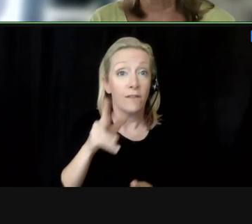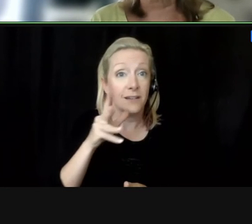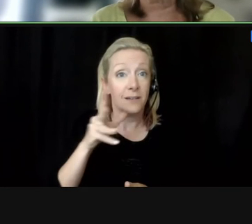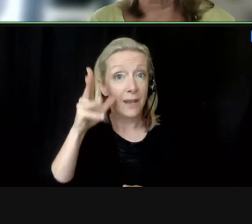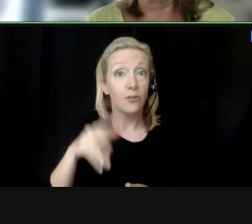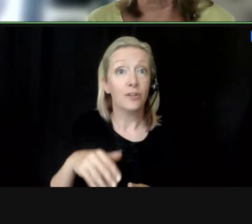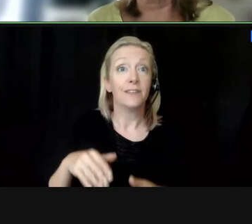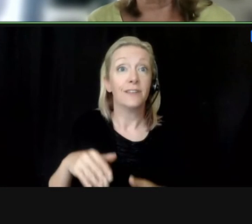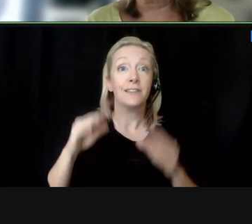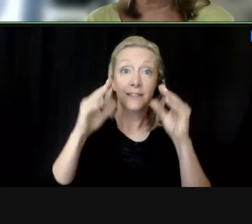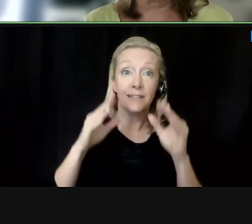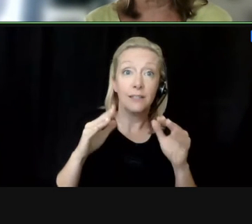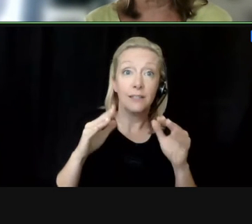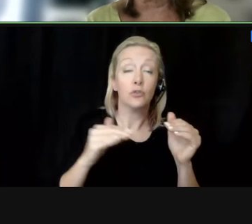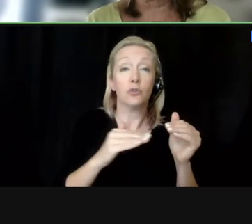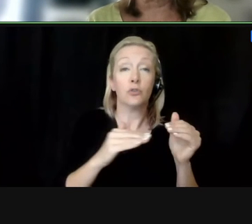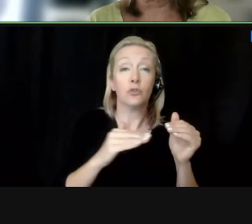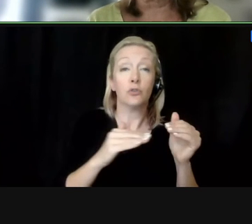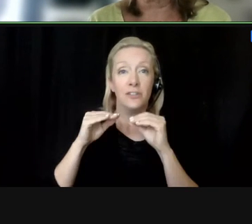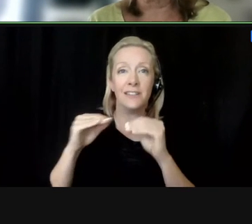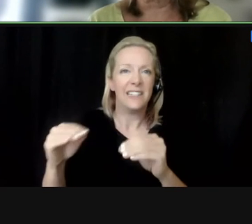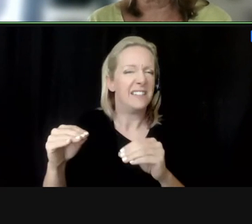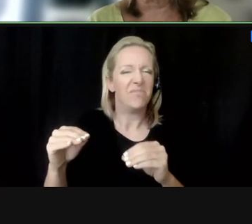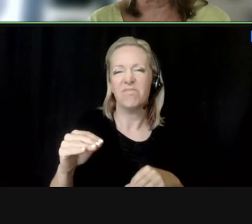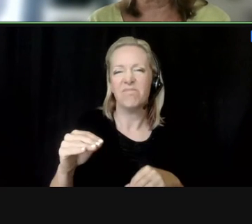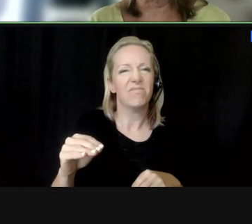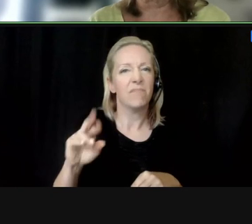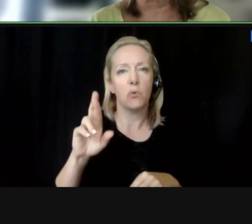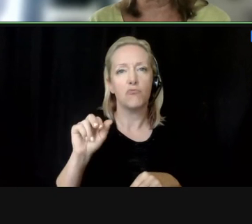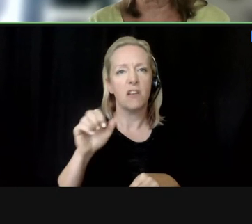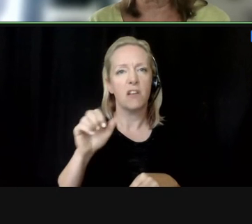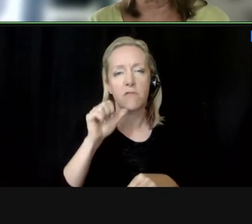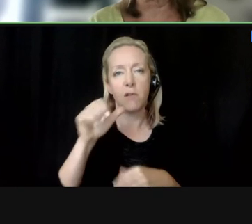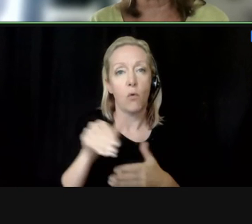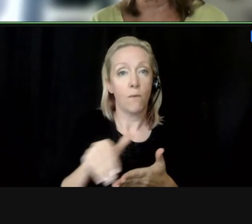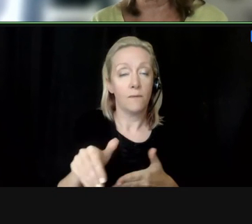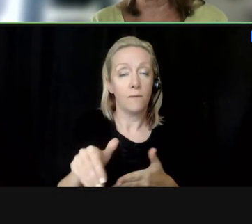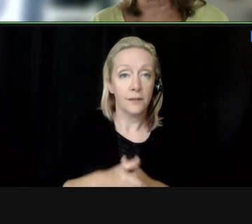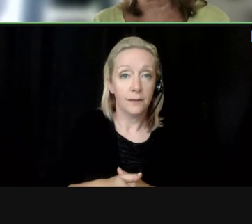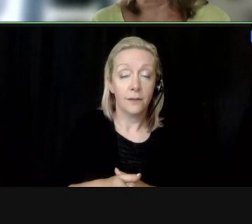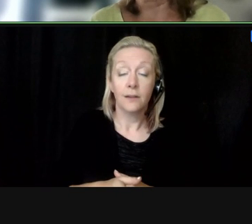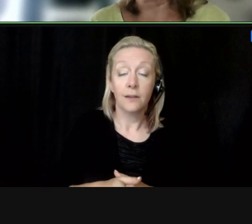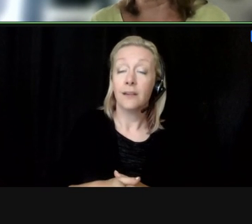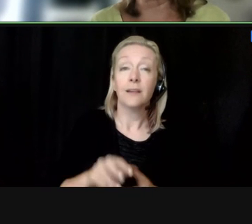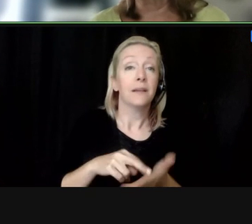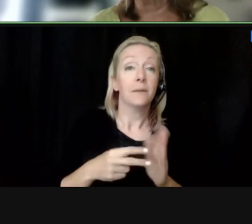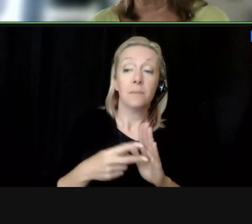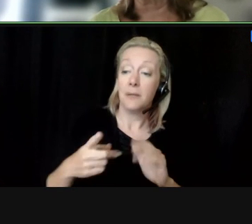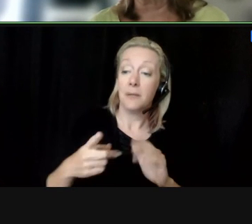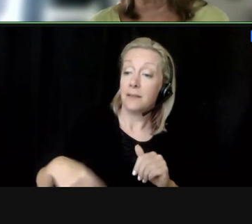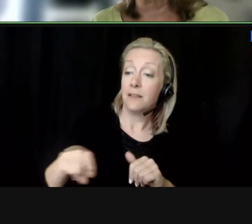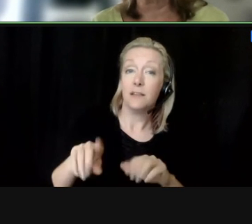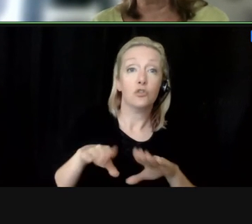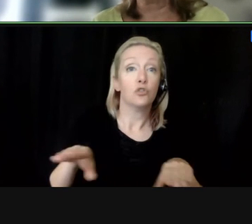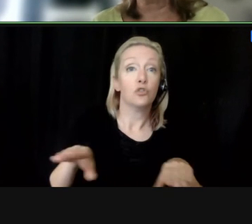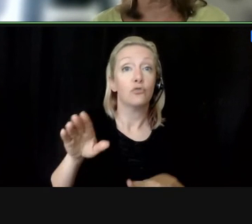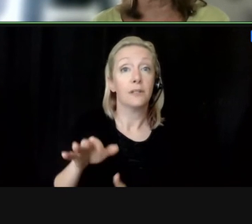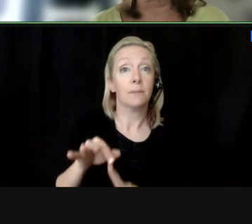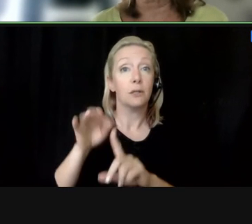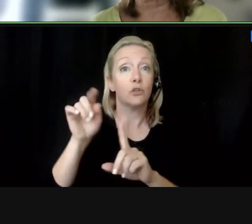knowledge. So we know that some of these children with special needs are either listening